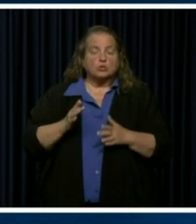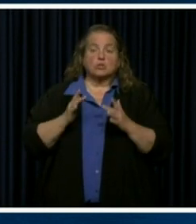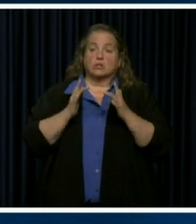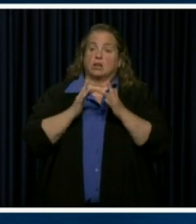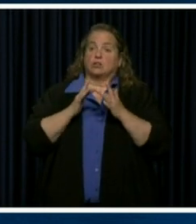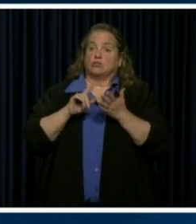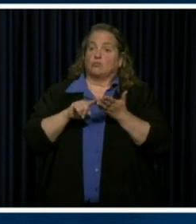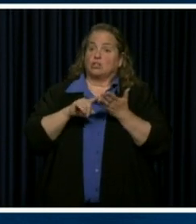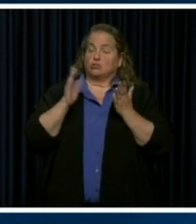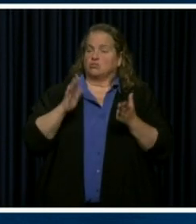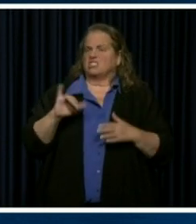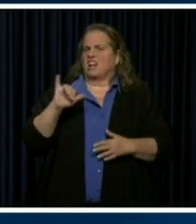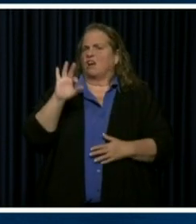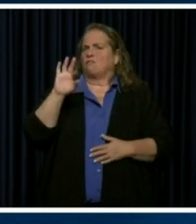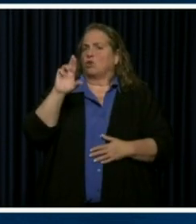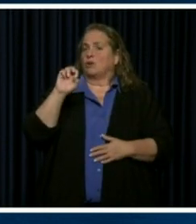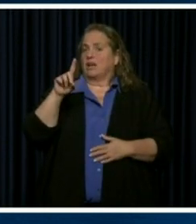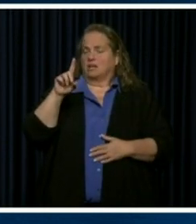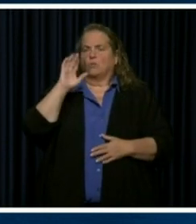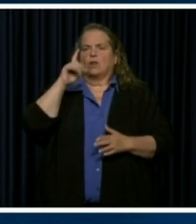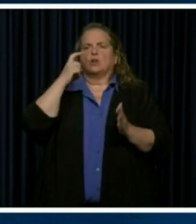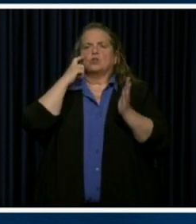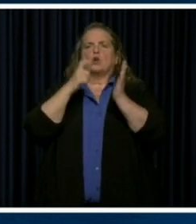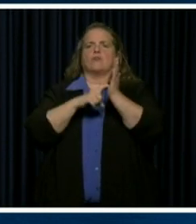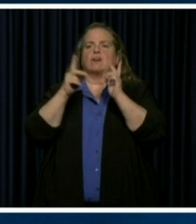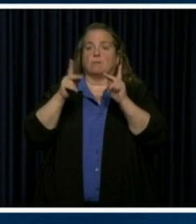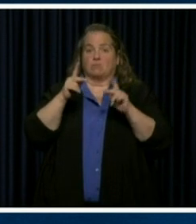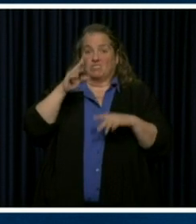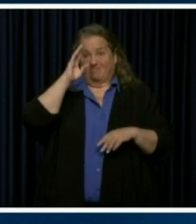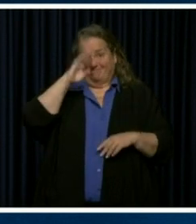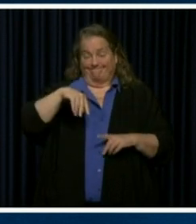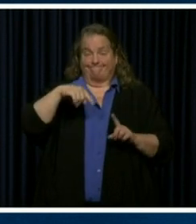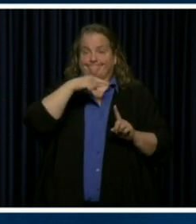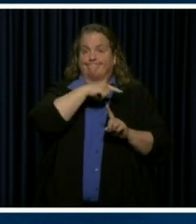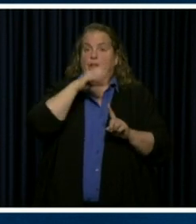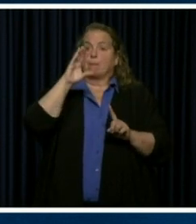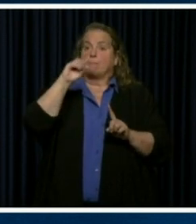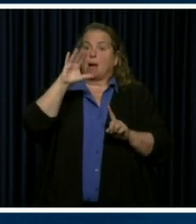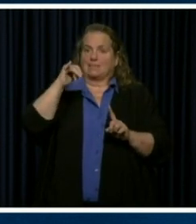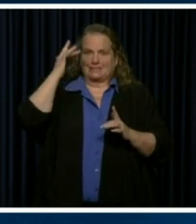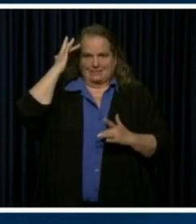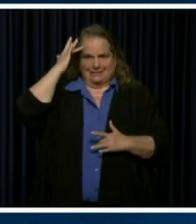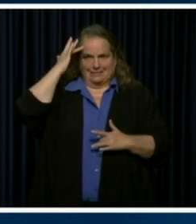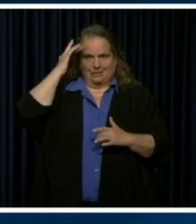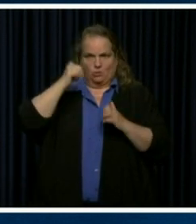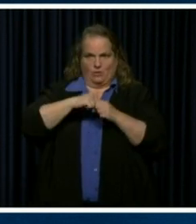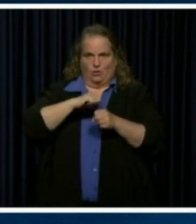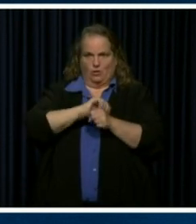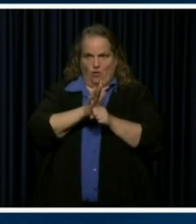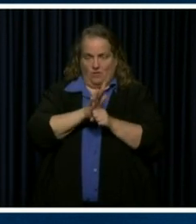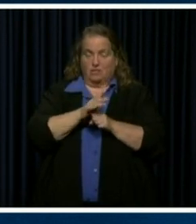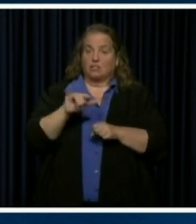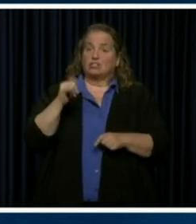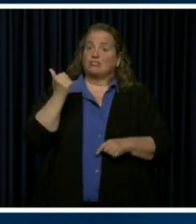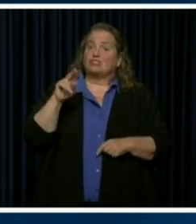tracers such as Fred notify individuals who may have come in contact with Bobby, such as Jan Johnson, who works with Bobby.